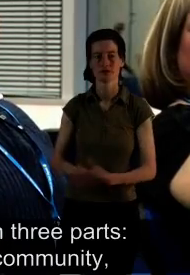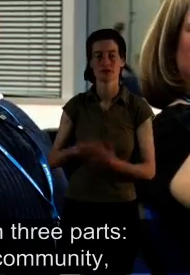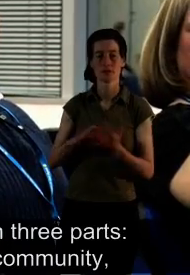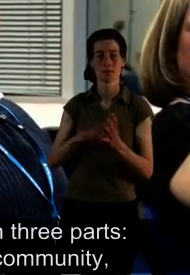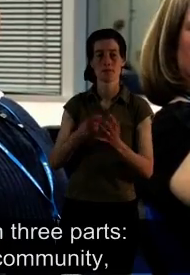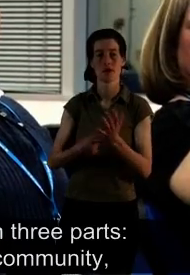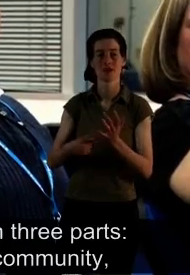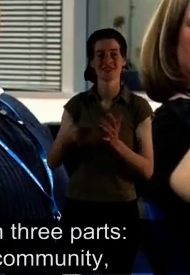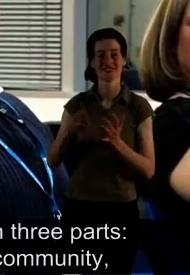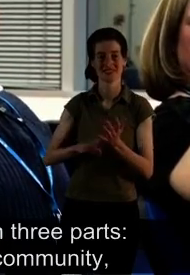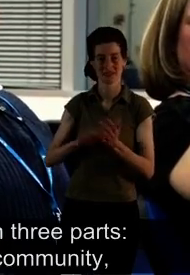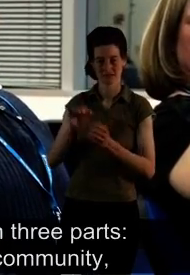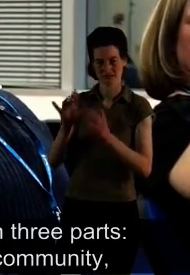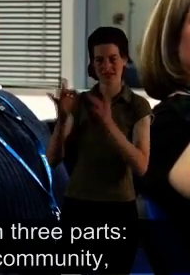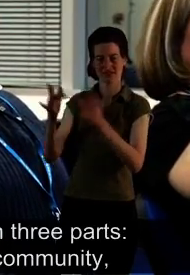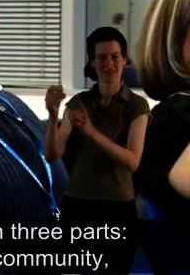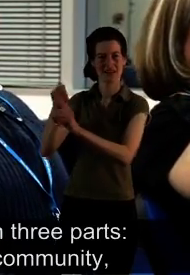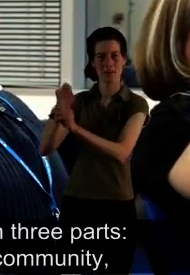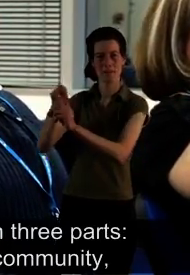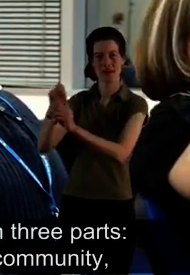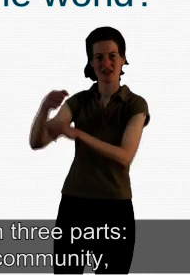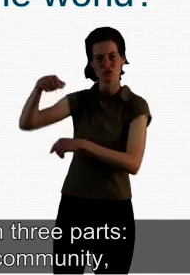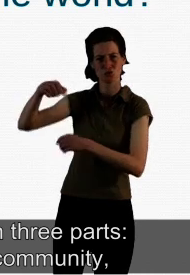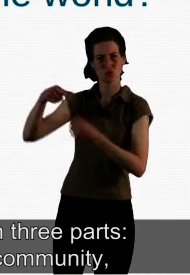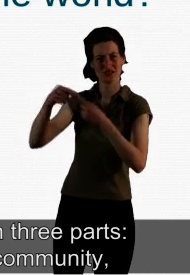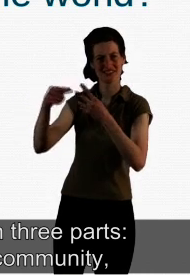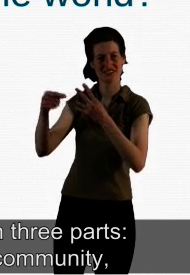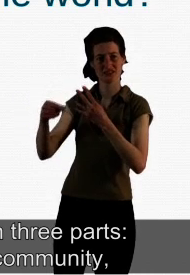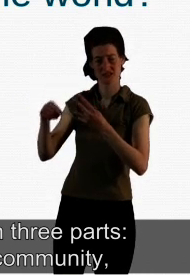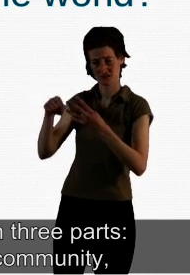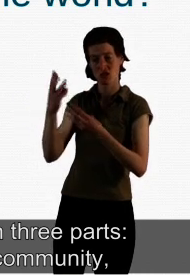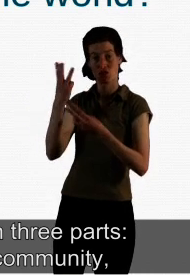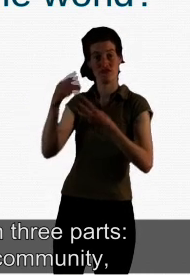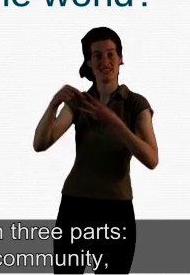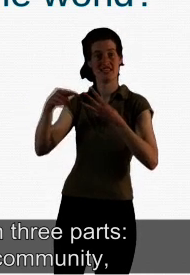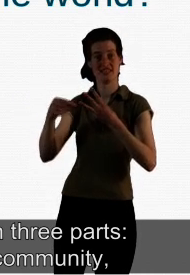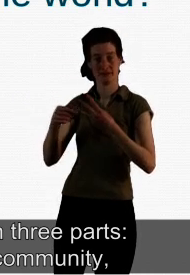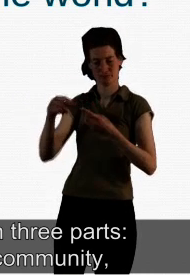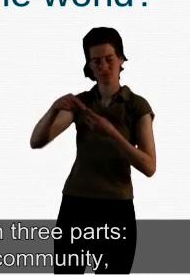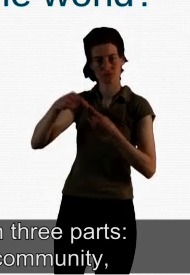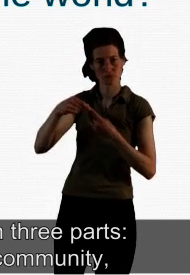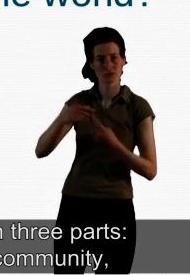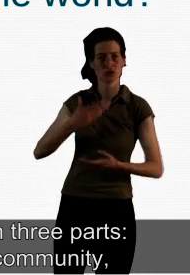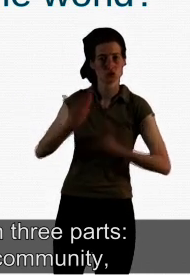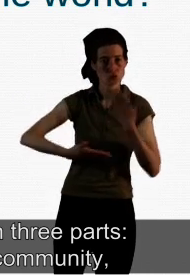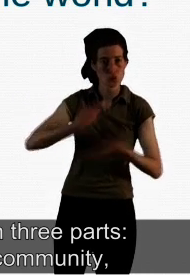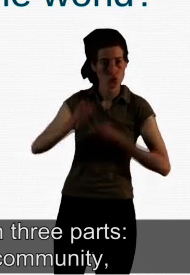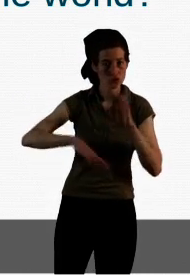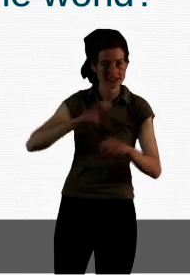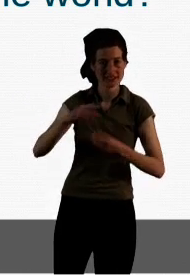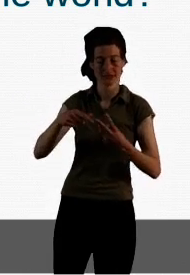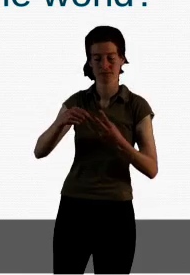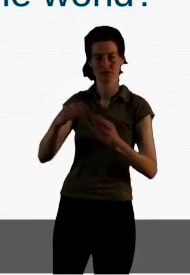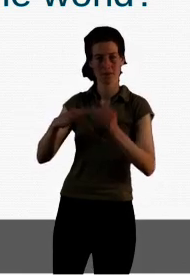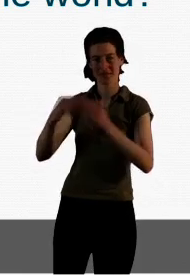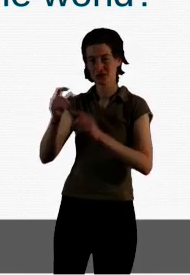that sense that Martin's e-campaigning toolkit is in 3 parts: telling your story, building your community,